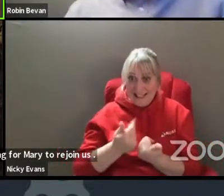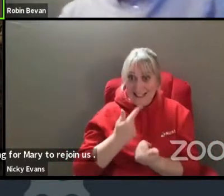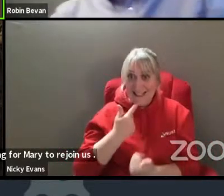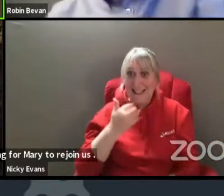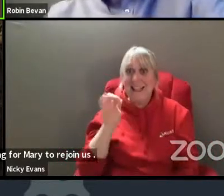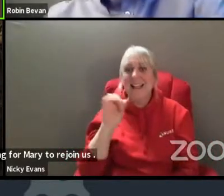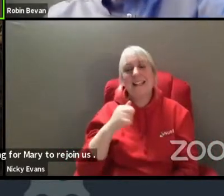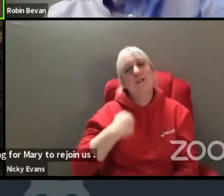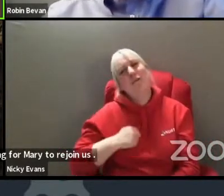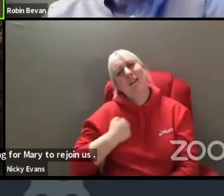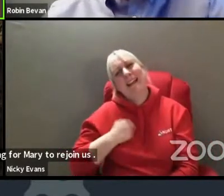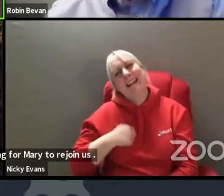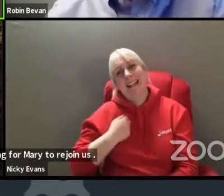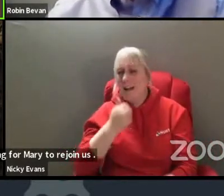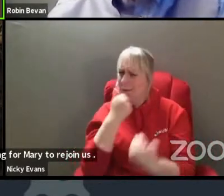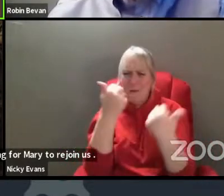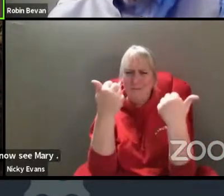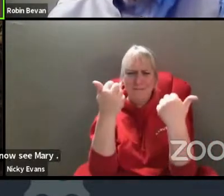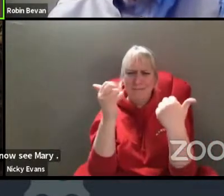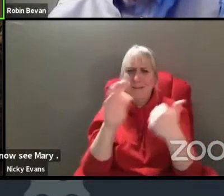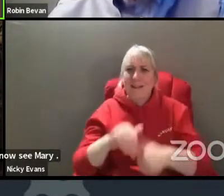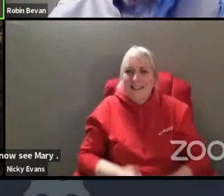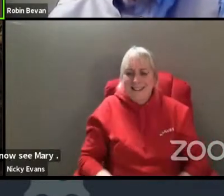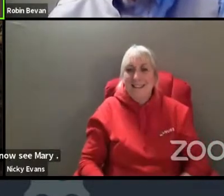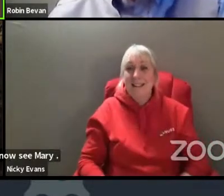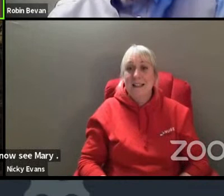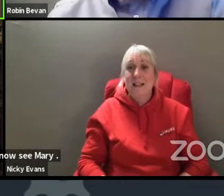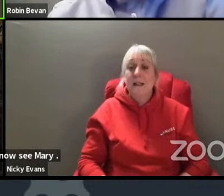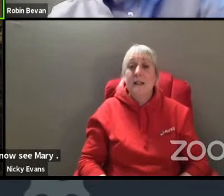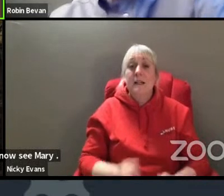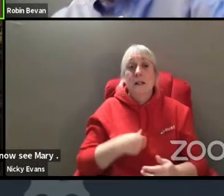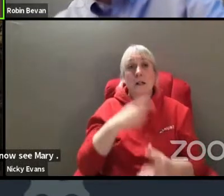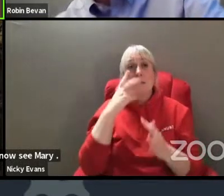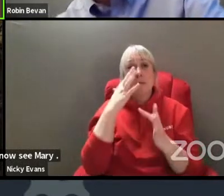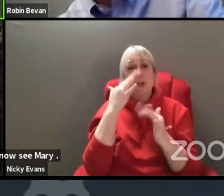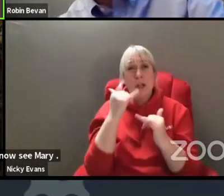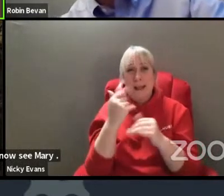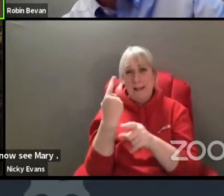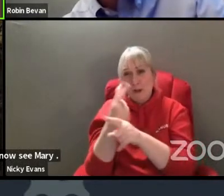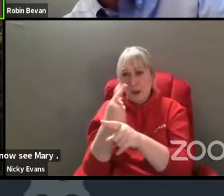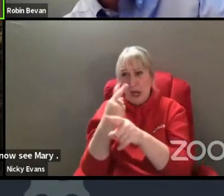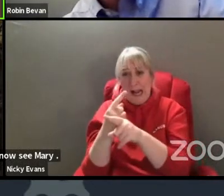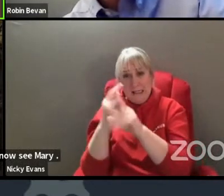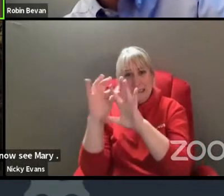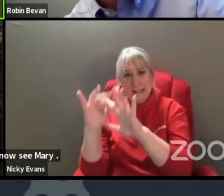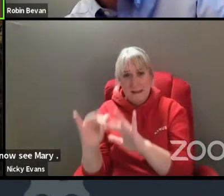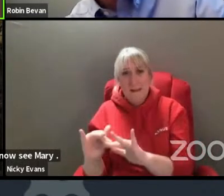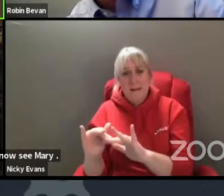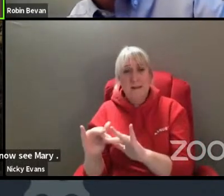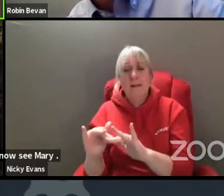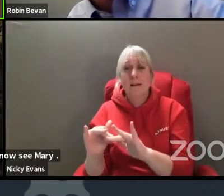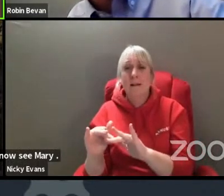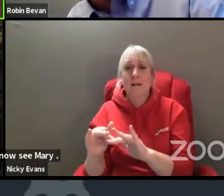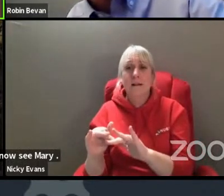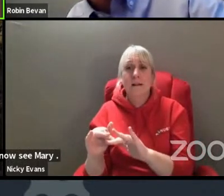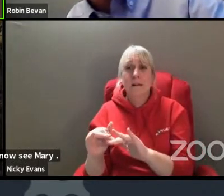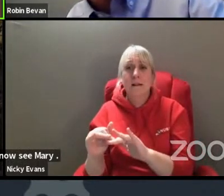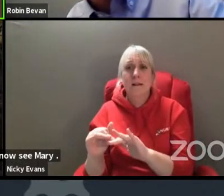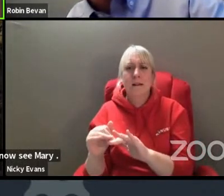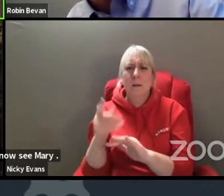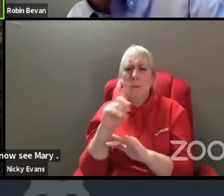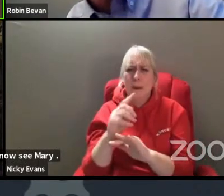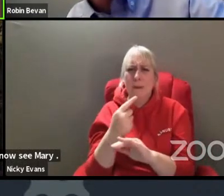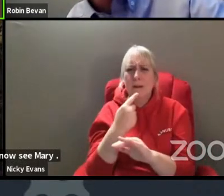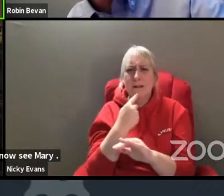very much indeed. Fabulous. No Sorry problem. about that. So I'm just looking at the chat line. I was going to say something else, but I'm just going to look at, I've just looked at the chat line and people are